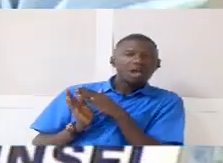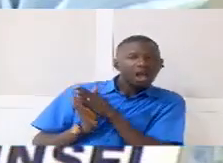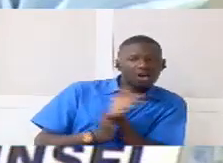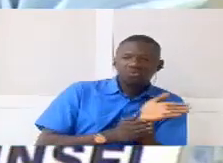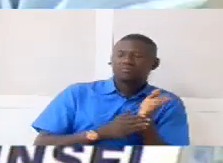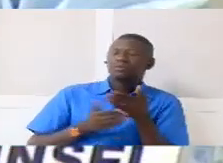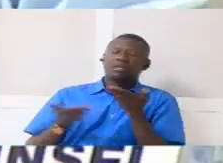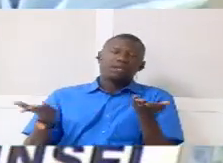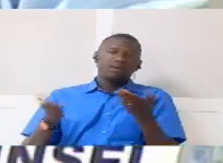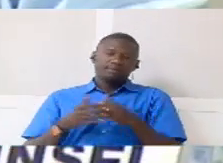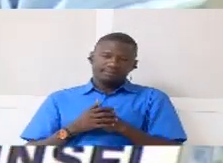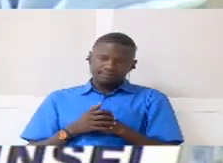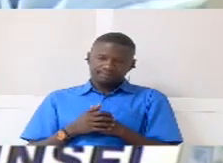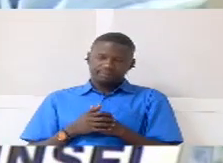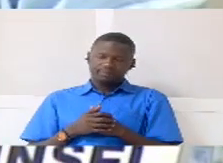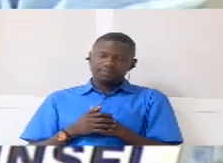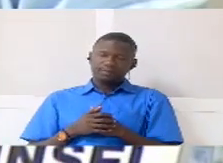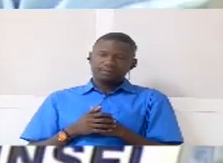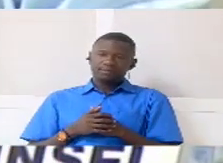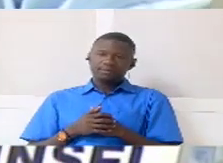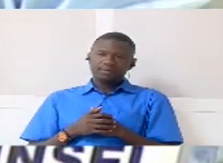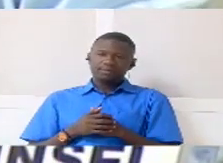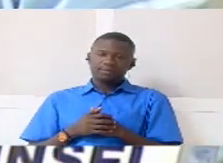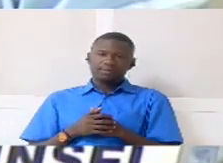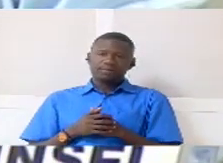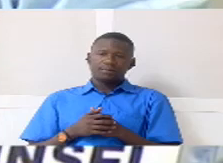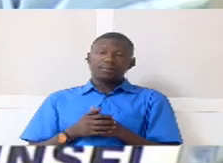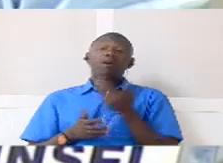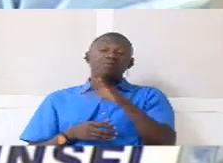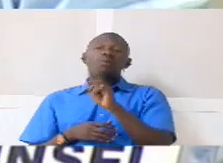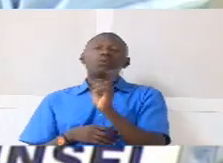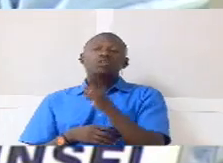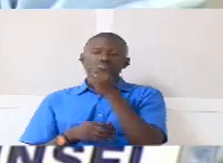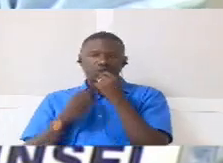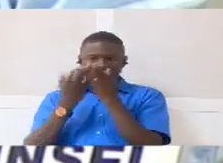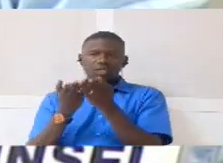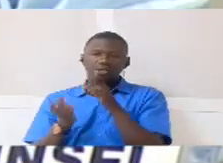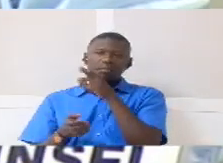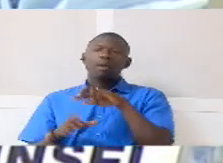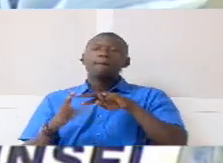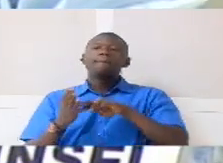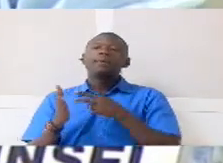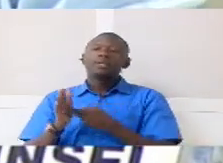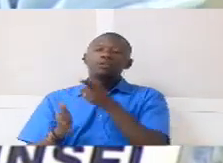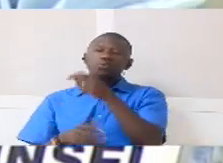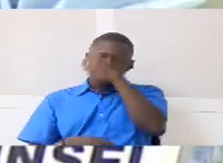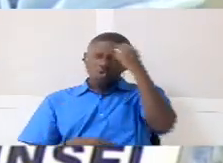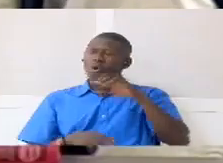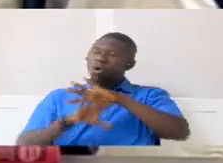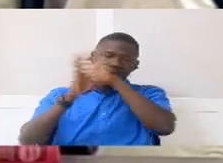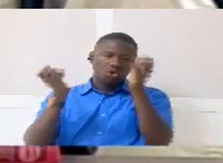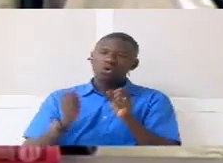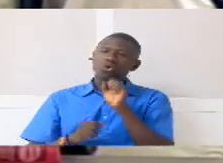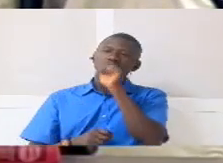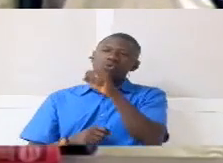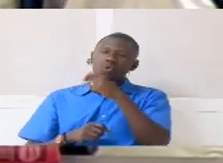would come to that issue, but from what you have said, you have worked all your working life at the Gambia Prison Service.